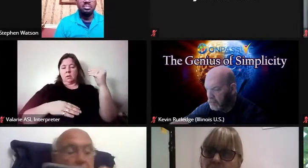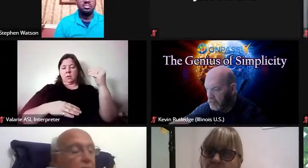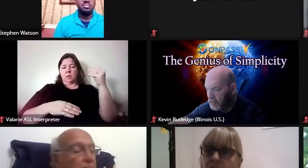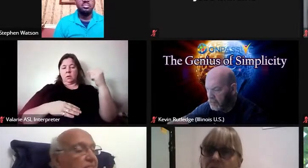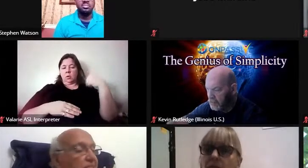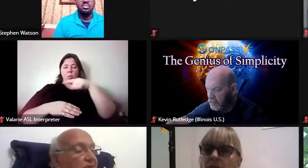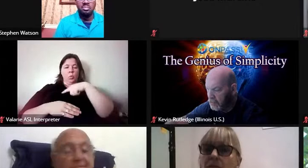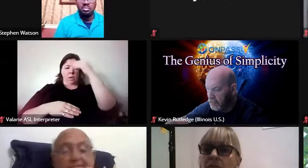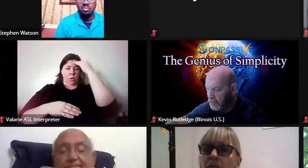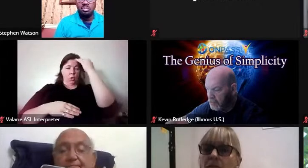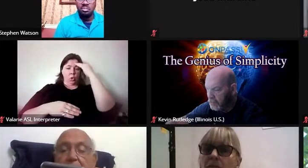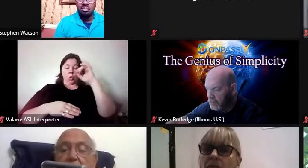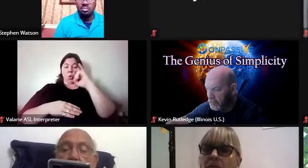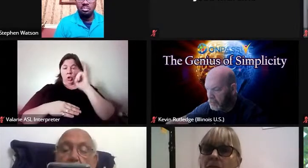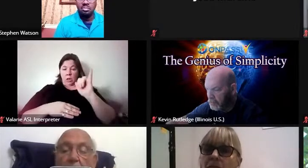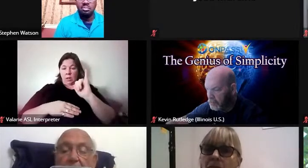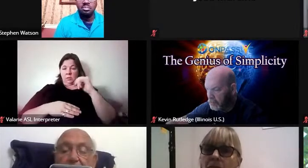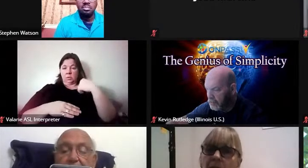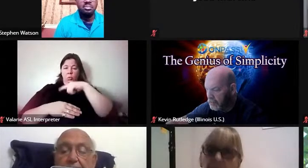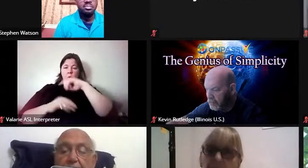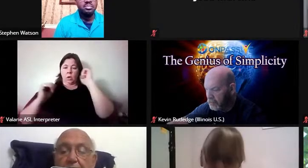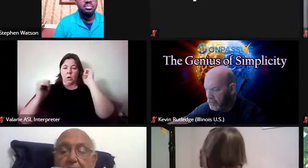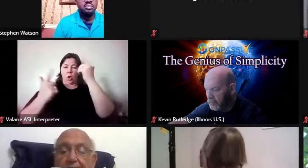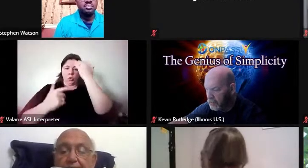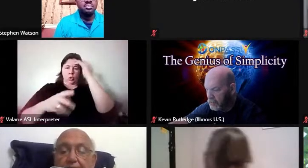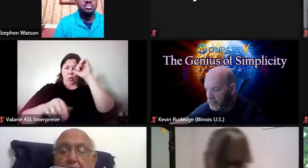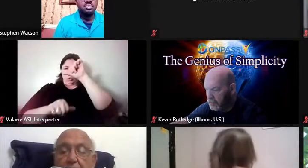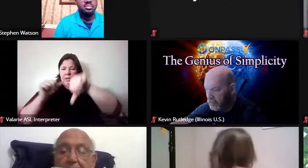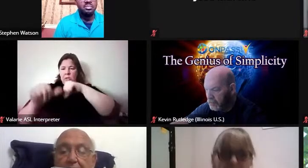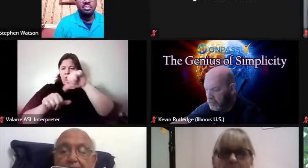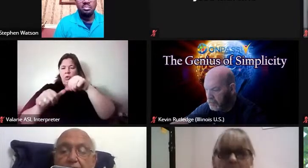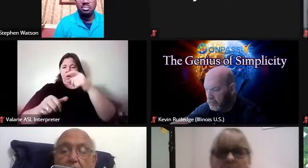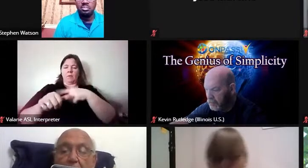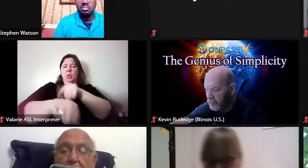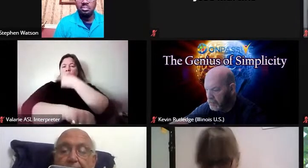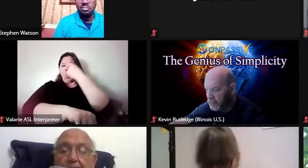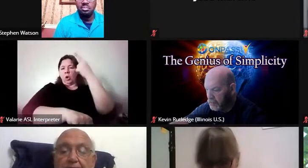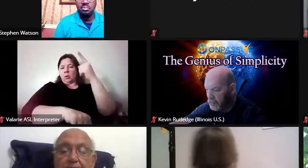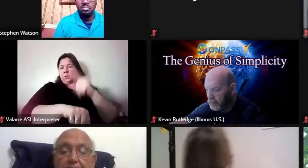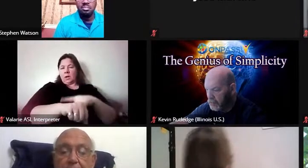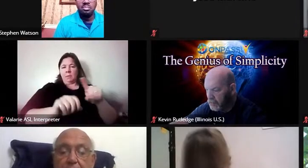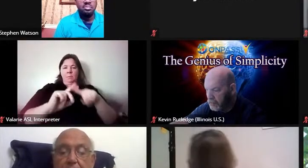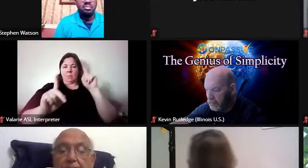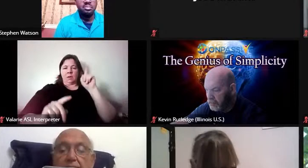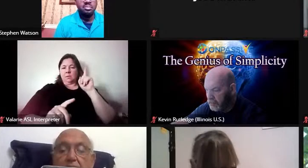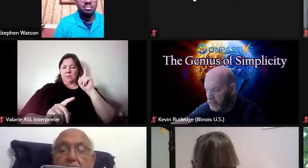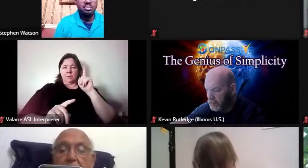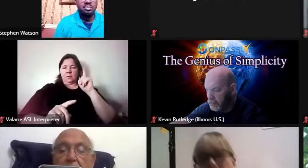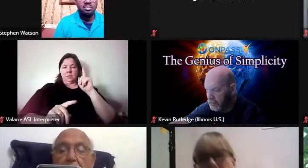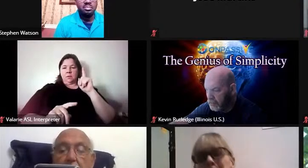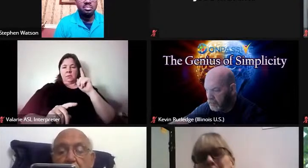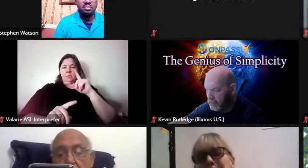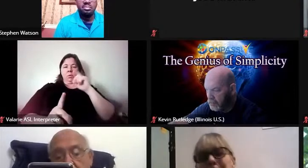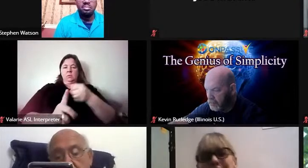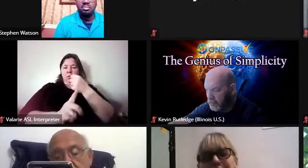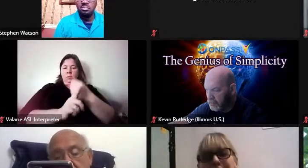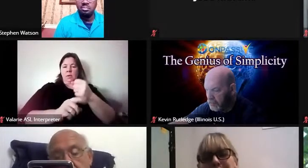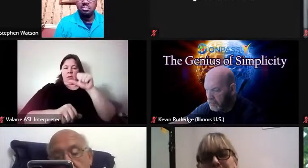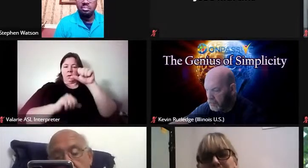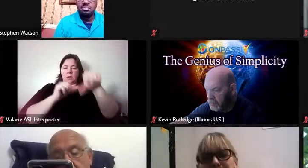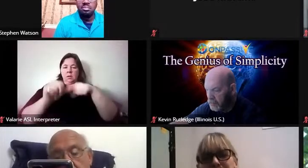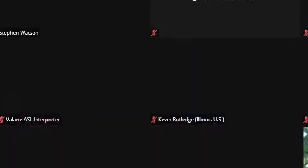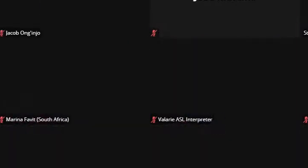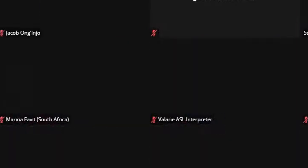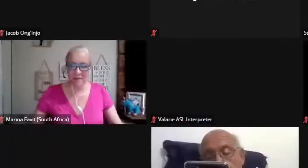we know, actually, it looks like we all know each other from so long. Like daily we are interacting with each other